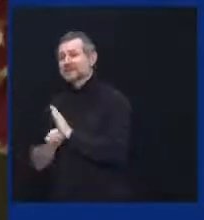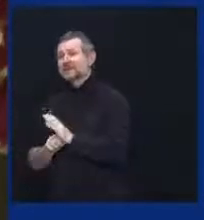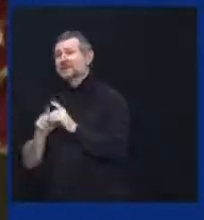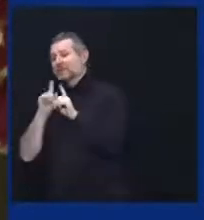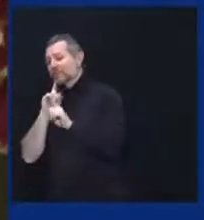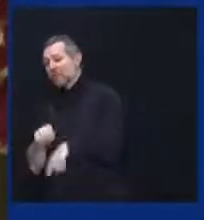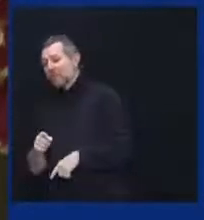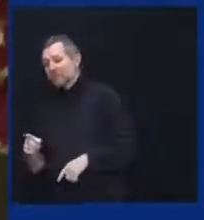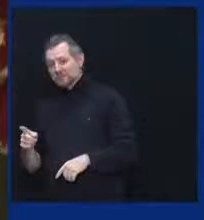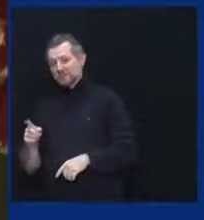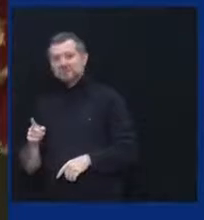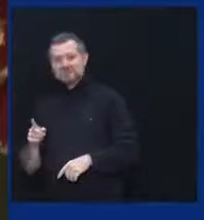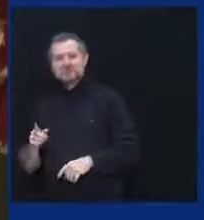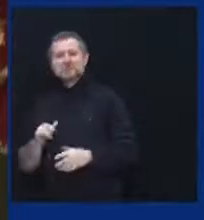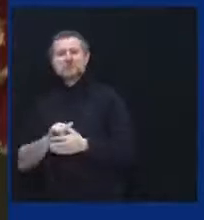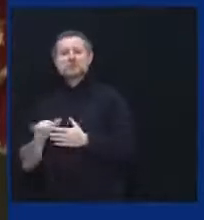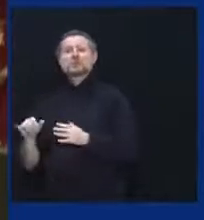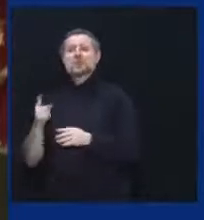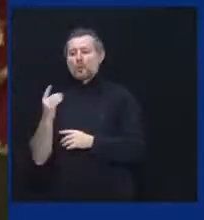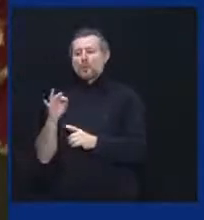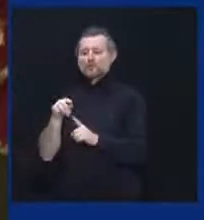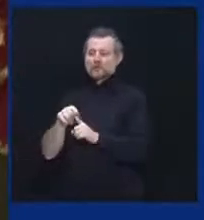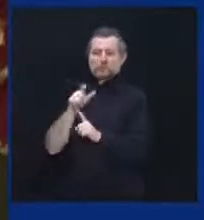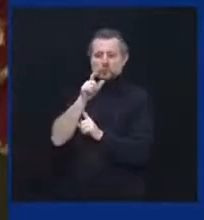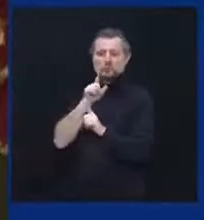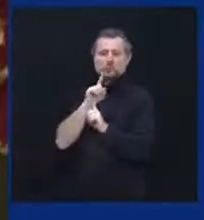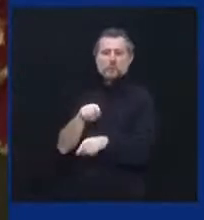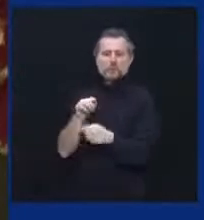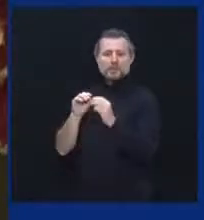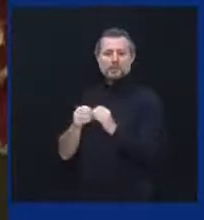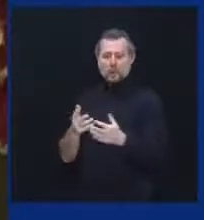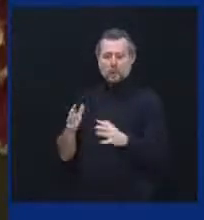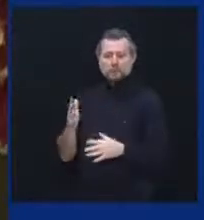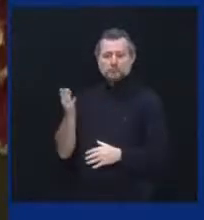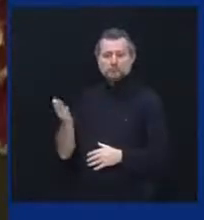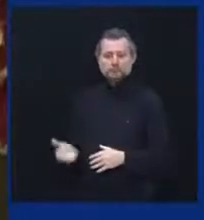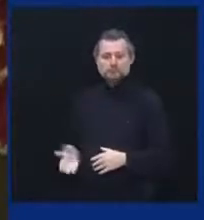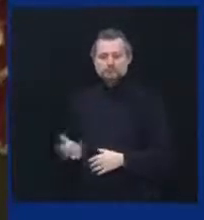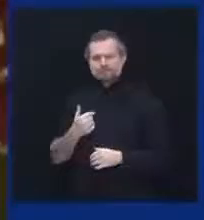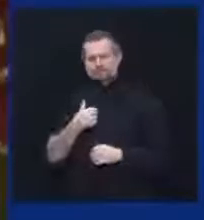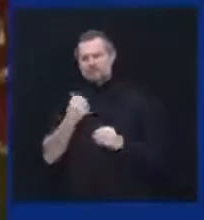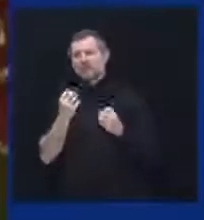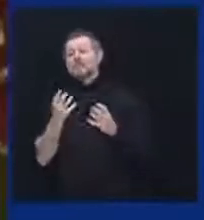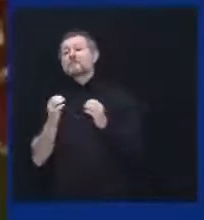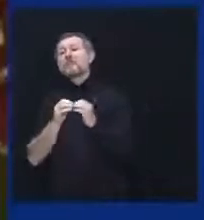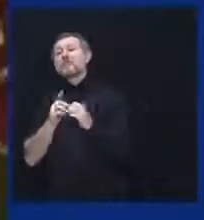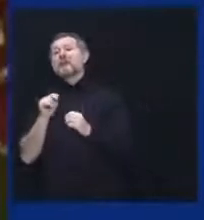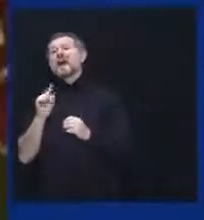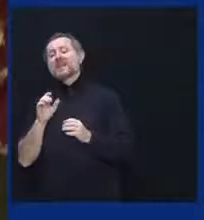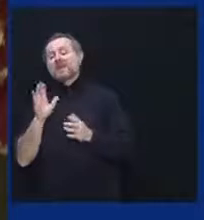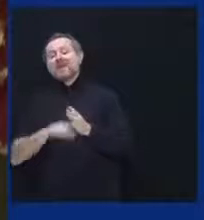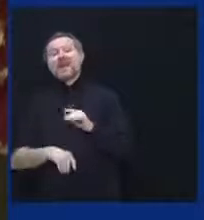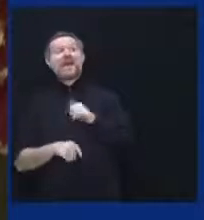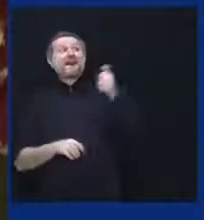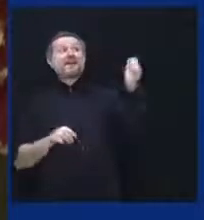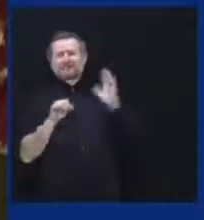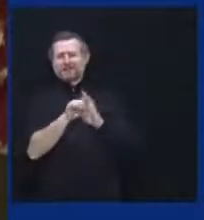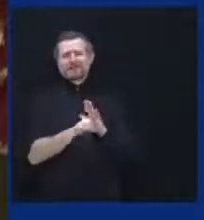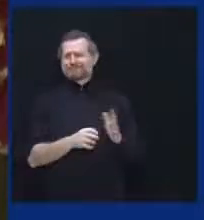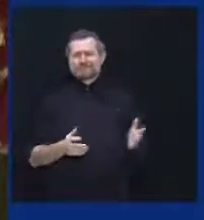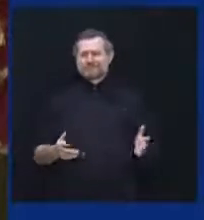New York being one of them. So at this point, I believe that we give more data than any other state in the country. And as the doctor